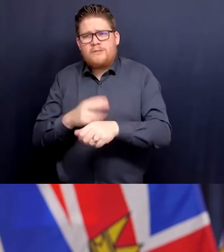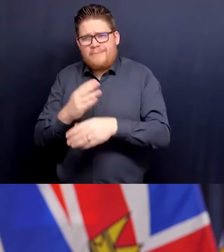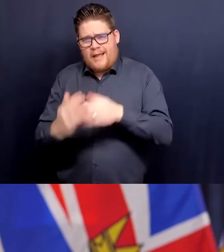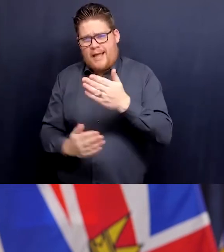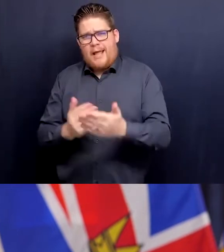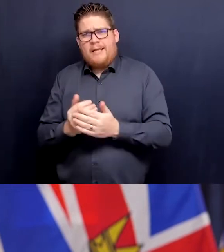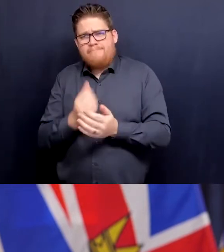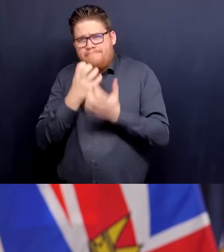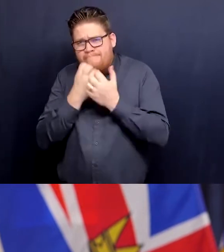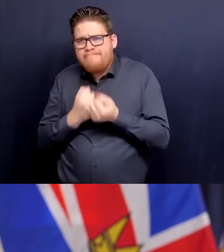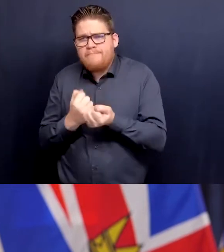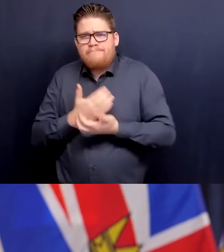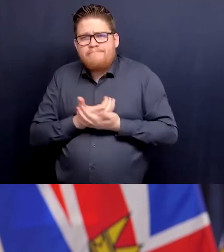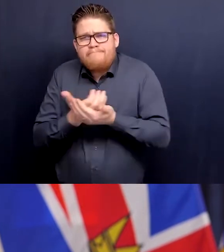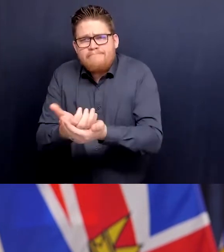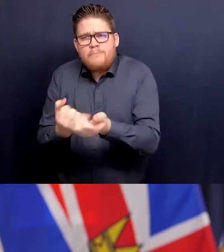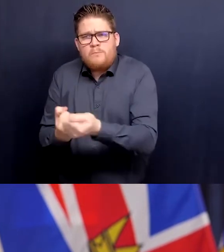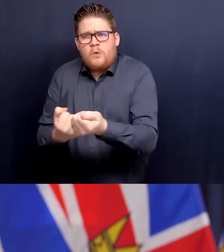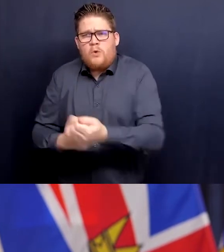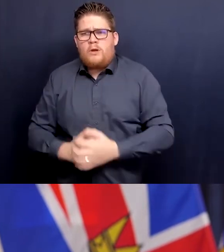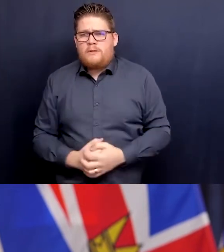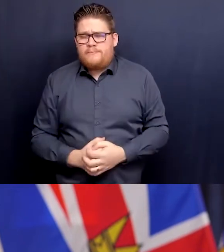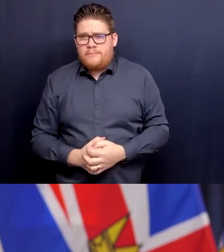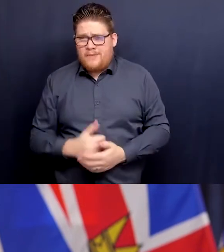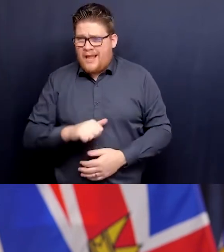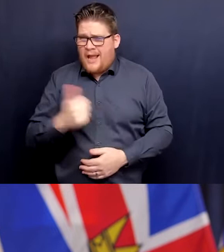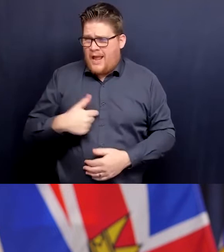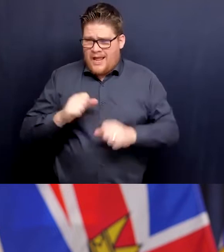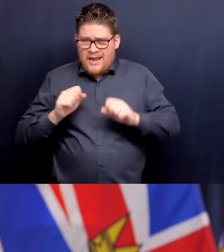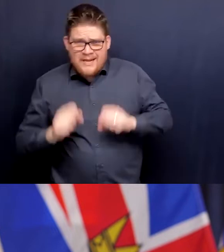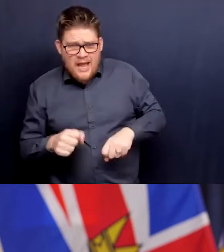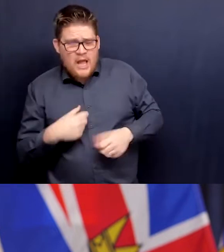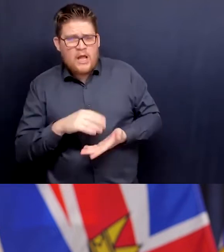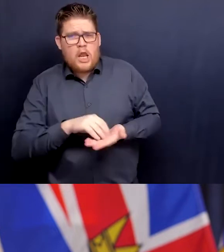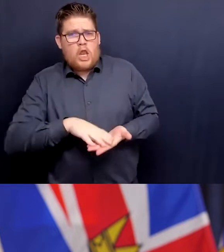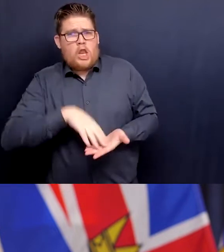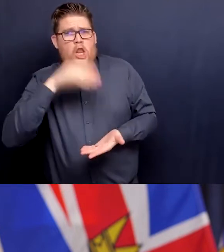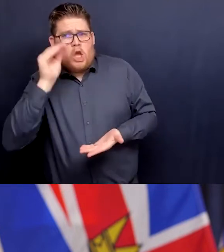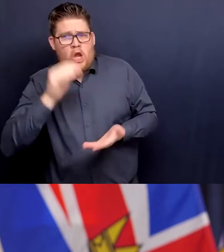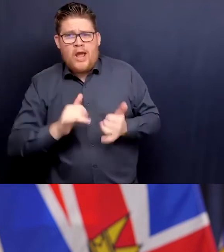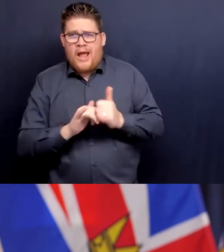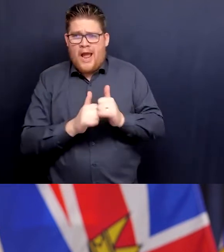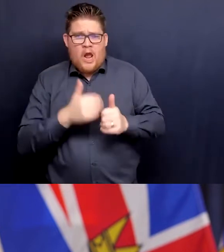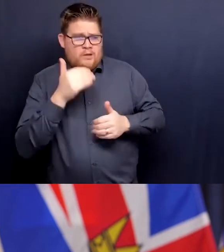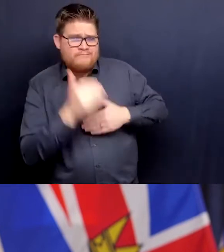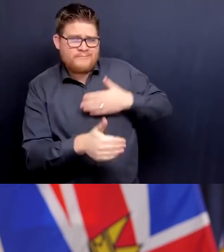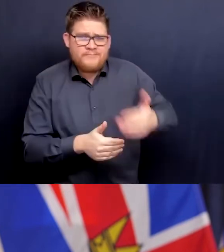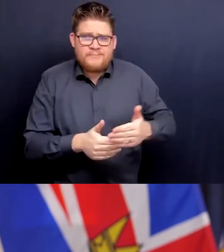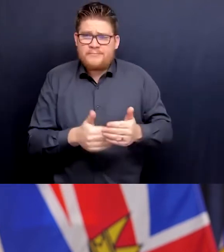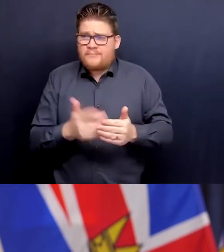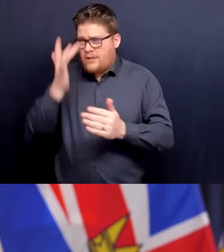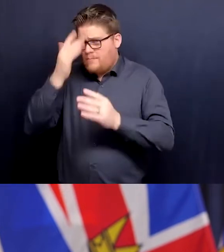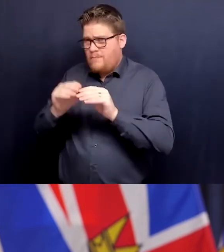there are lessons on this day, it's that the things that have allowed us to respond to the pandemic in the past are still with us, which is a